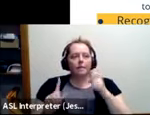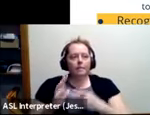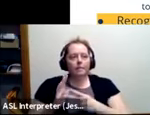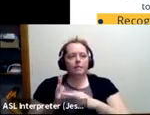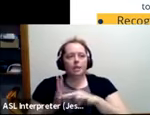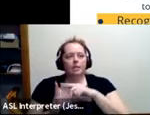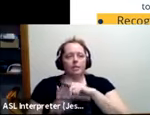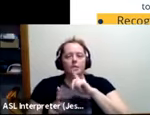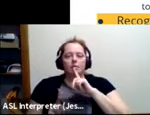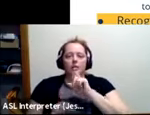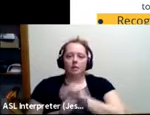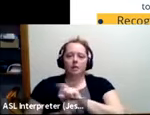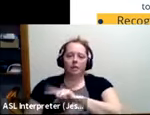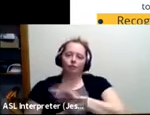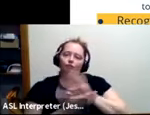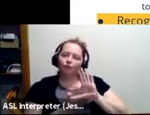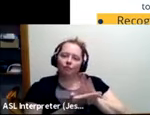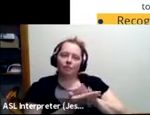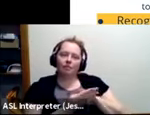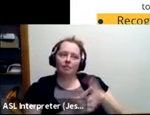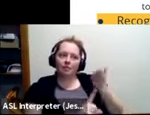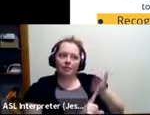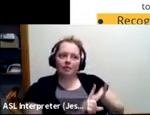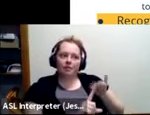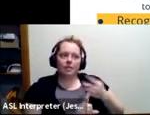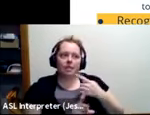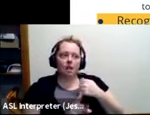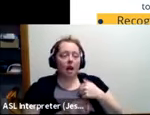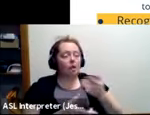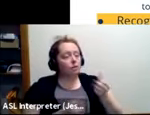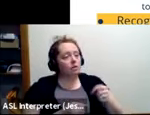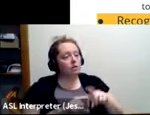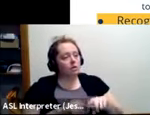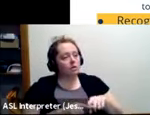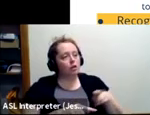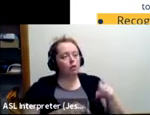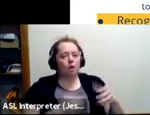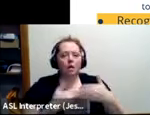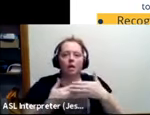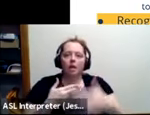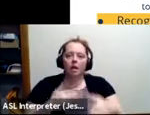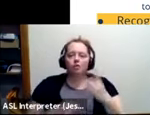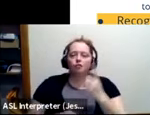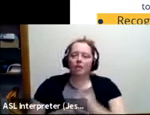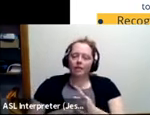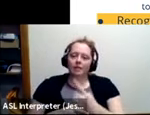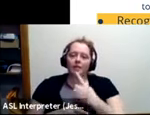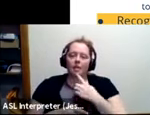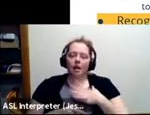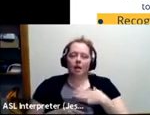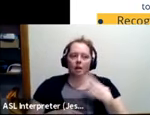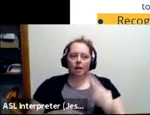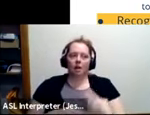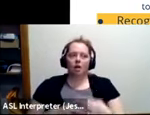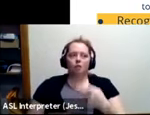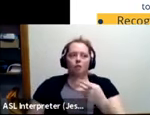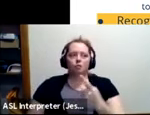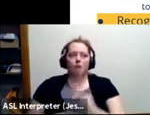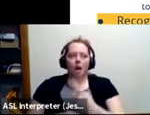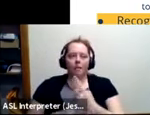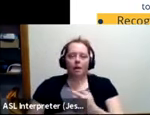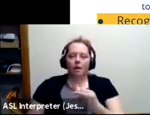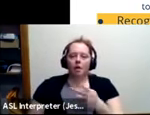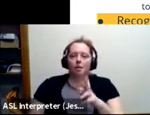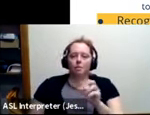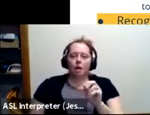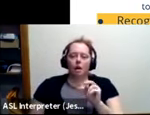you to make sure that you get this information correct. And I want to move forward with this relationship respectfully, because